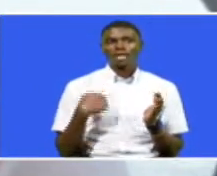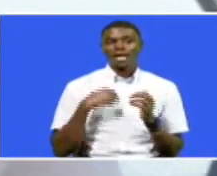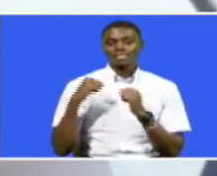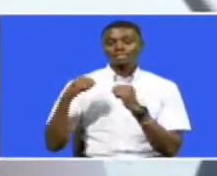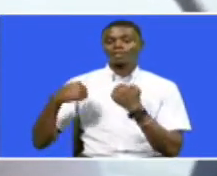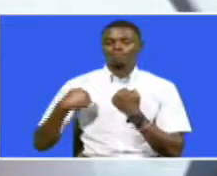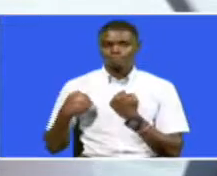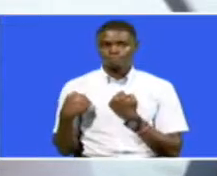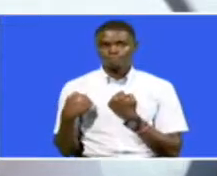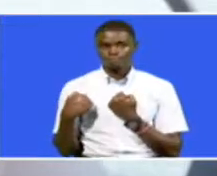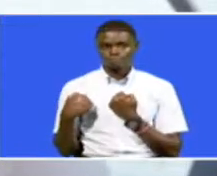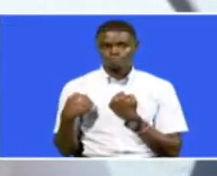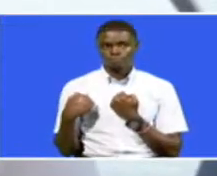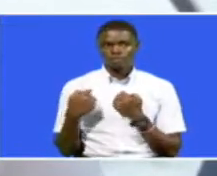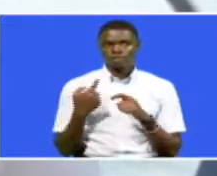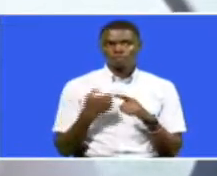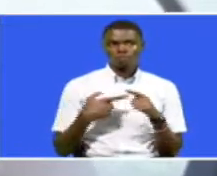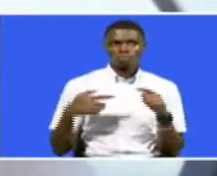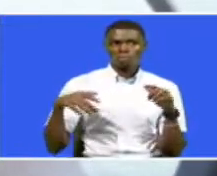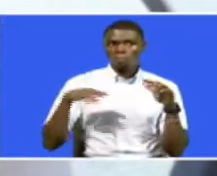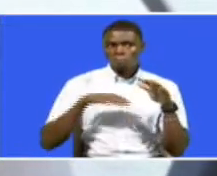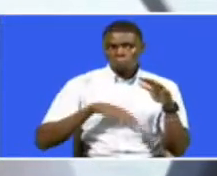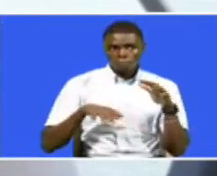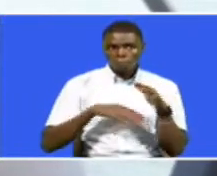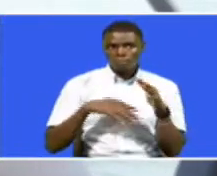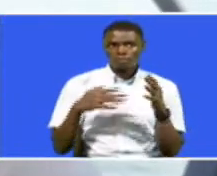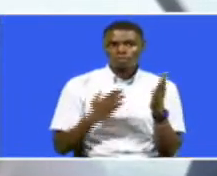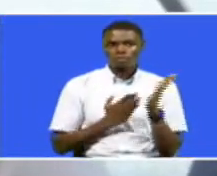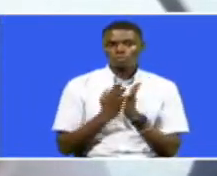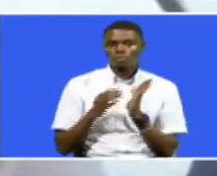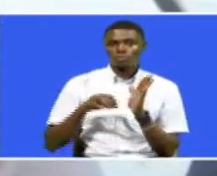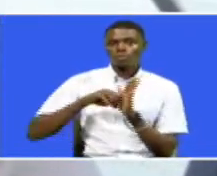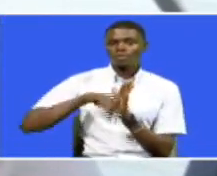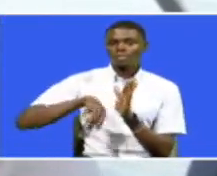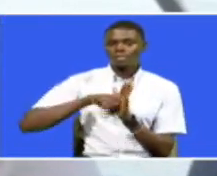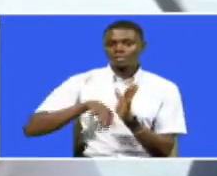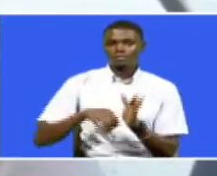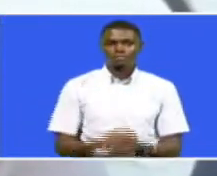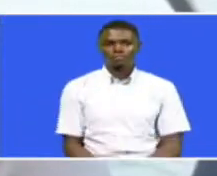from grounding caused by leakage or something.